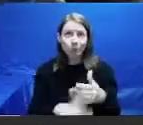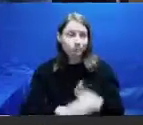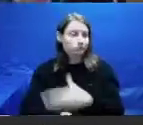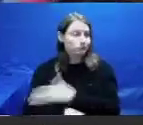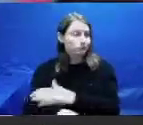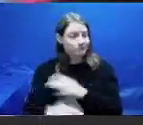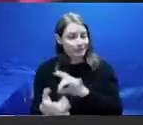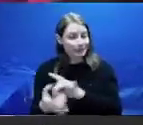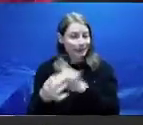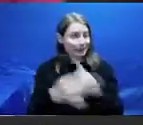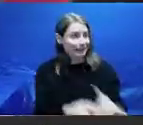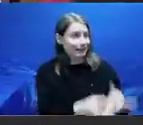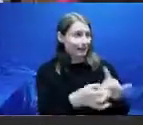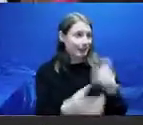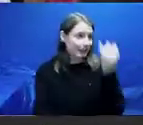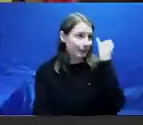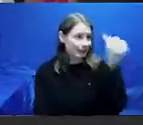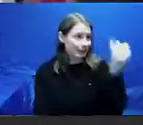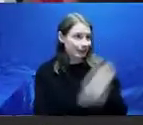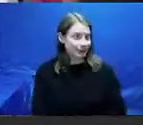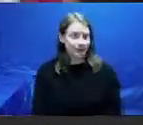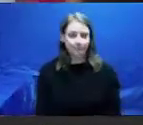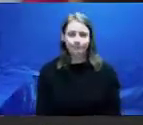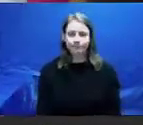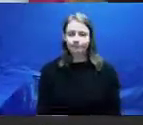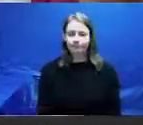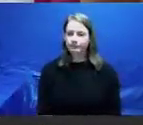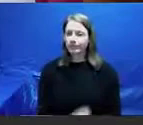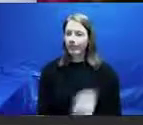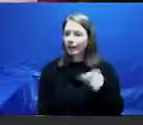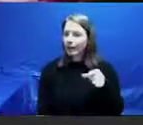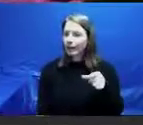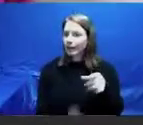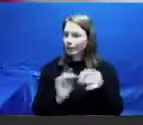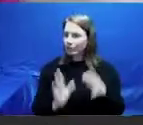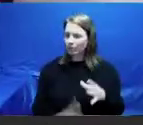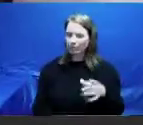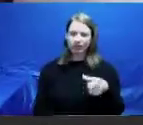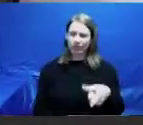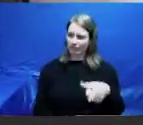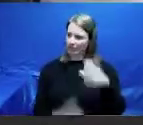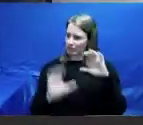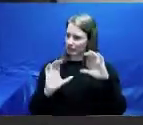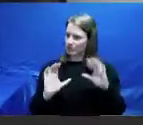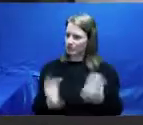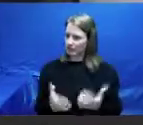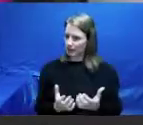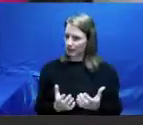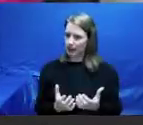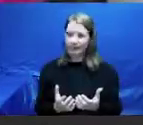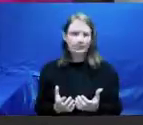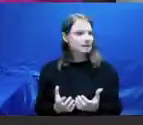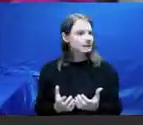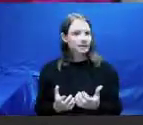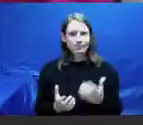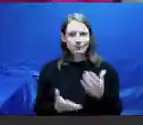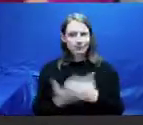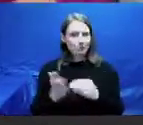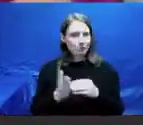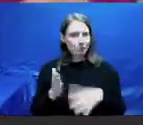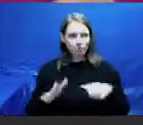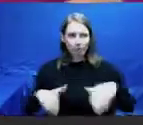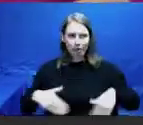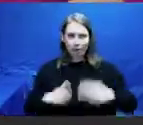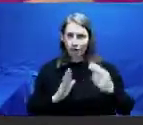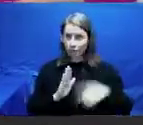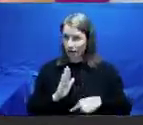this class, when Jennifer realizes that some students have not done the reading, she adjusts using yet another technique. Now, I